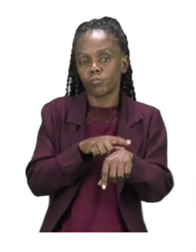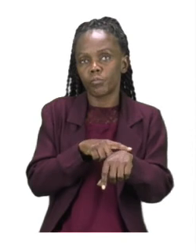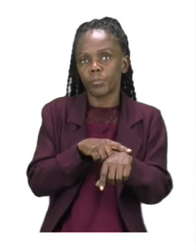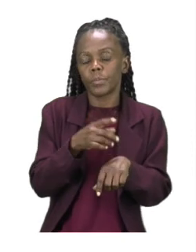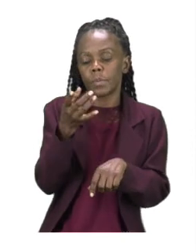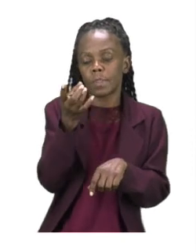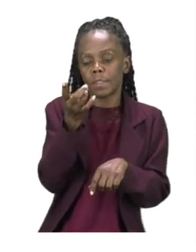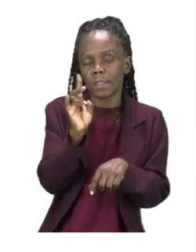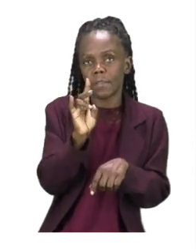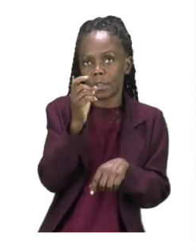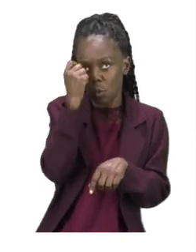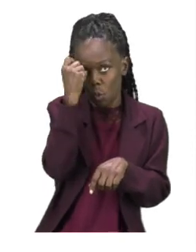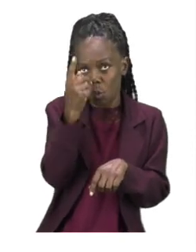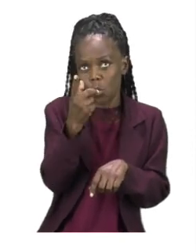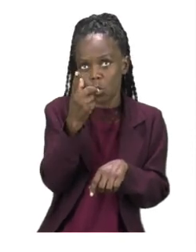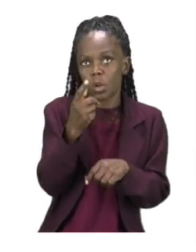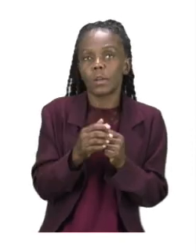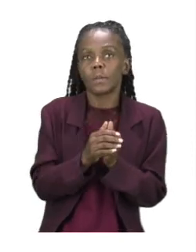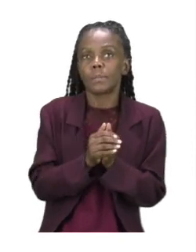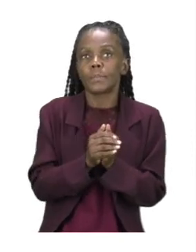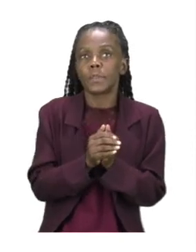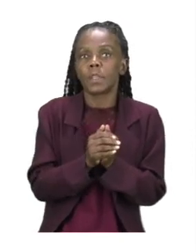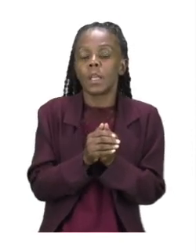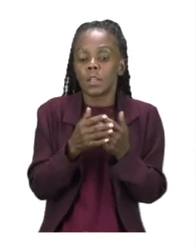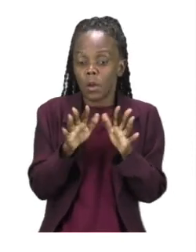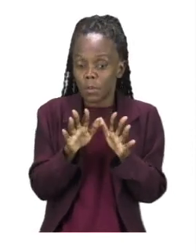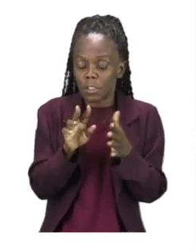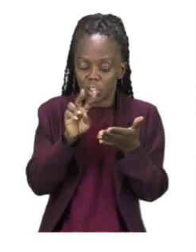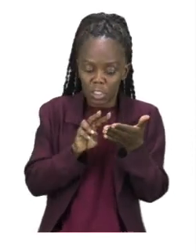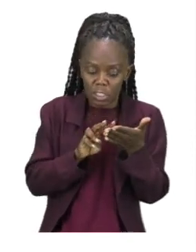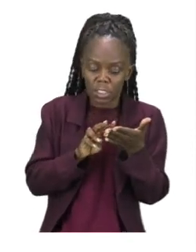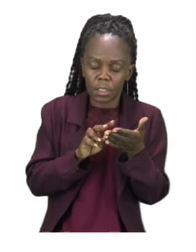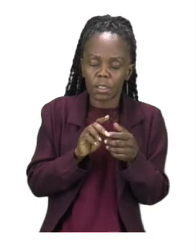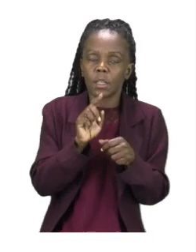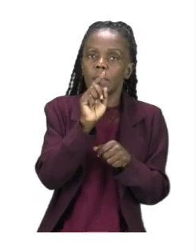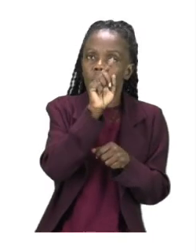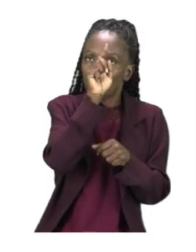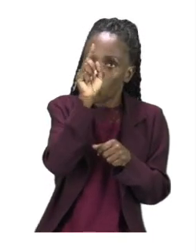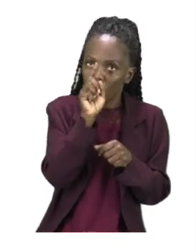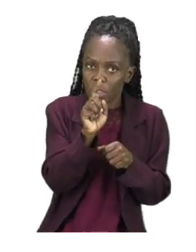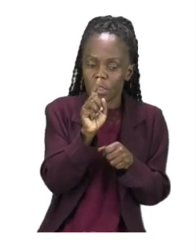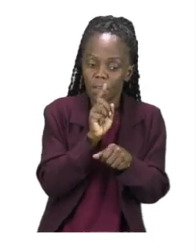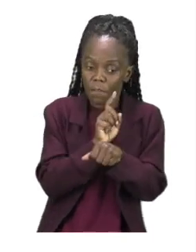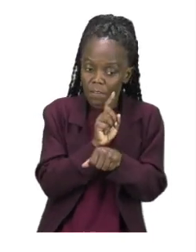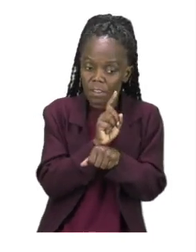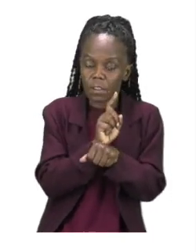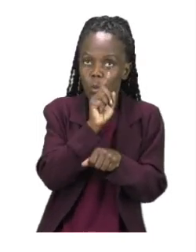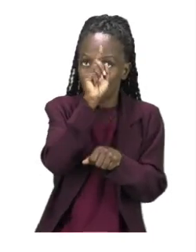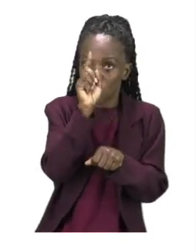So now we are going into our questions. The first question they ask is, who